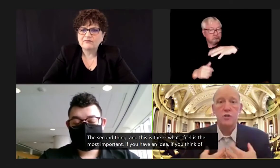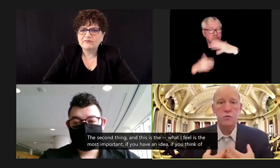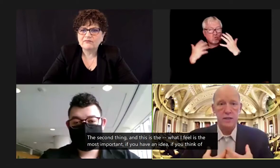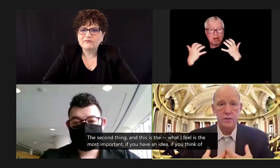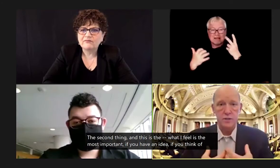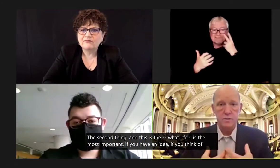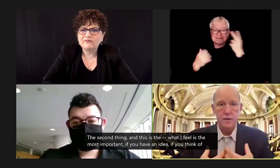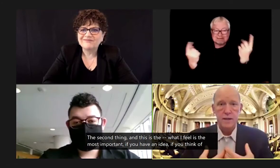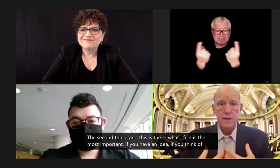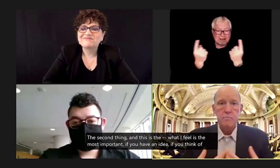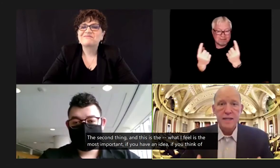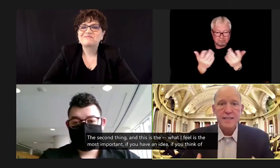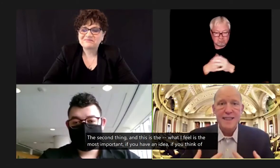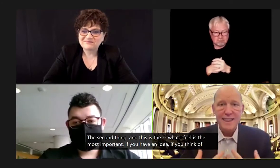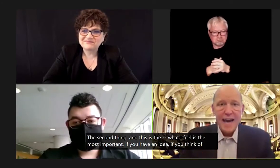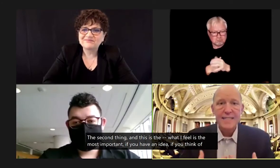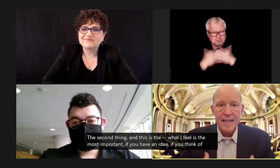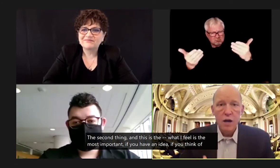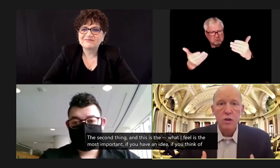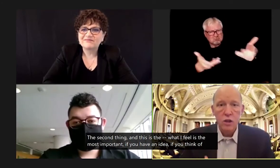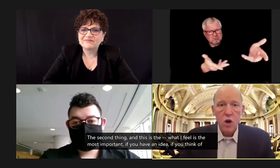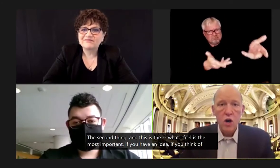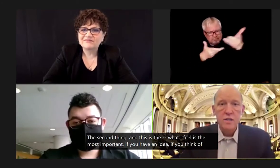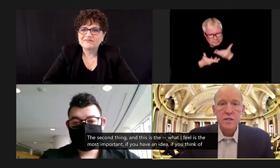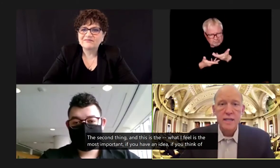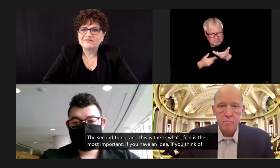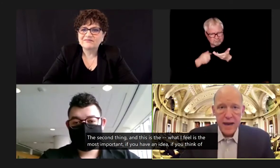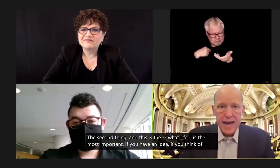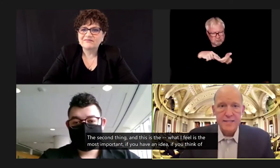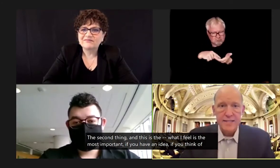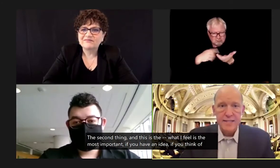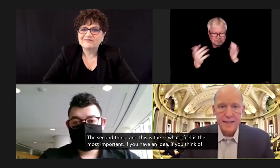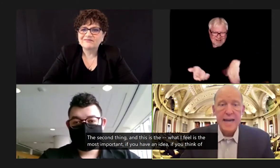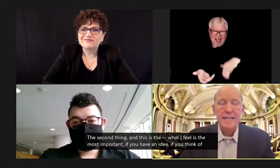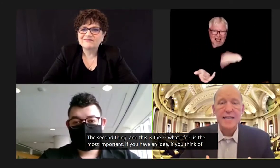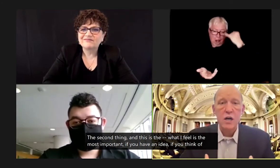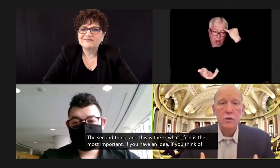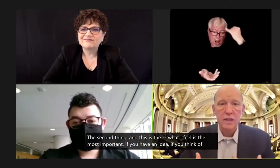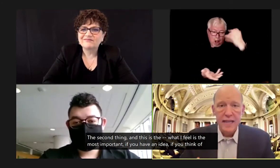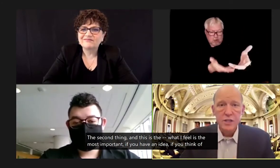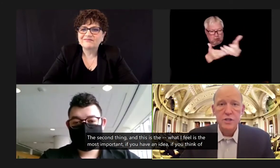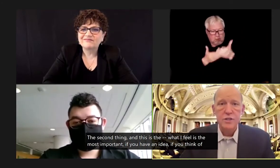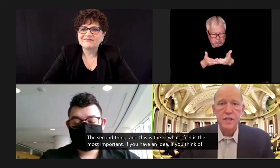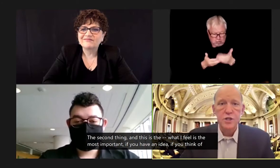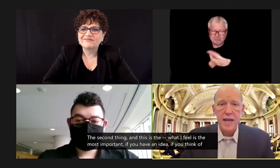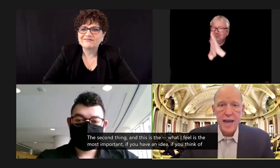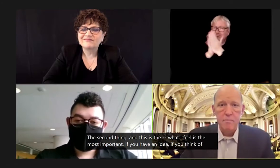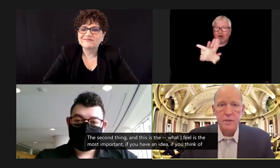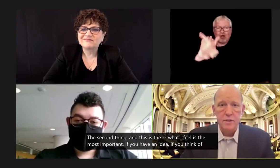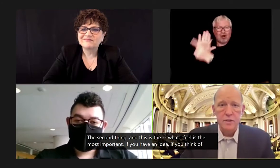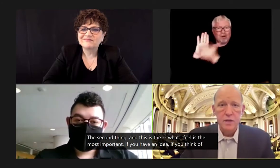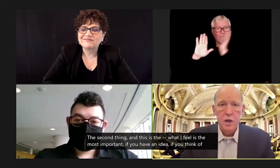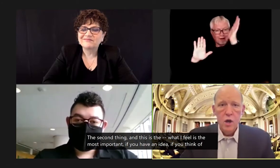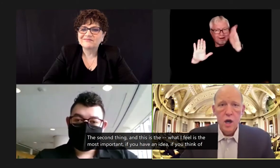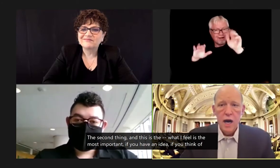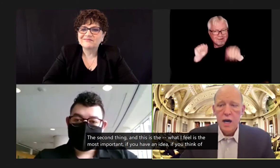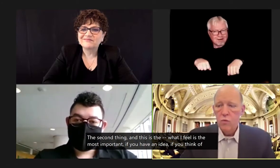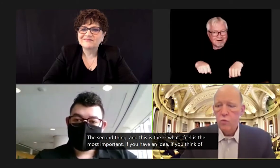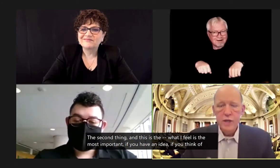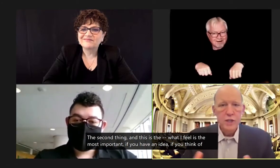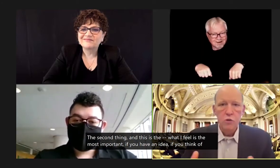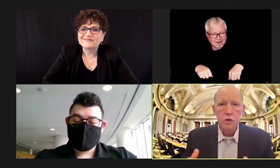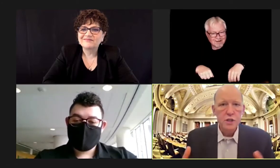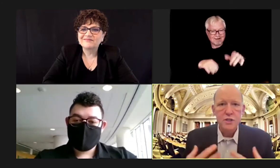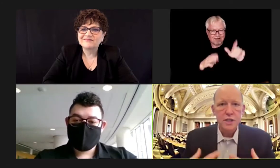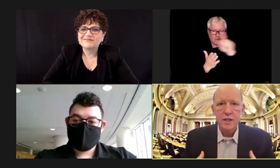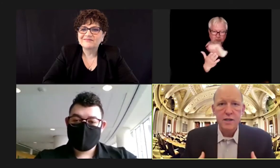bring it to us, because that's how laws get passed. That's how legislation happens.